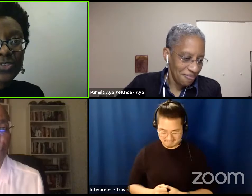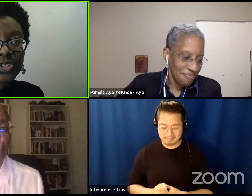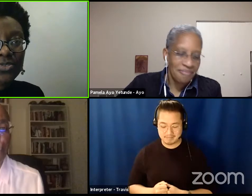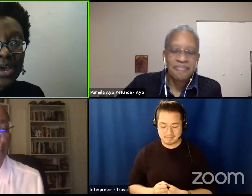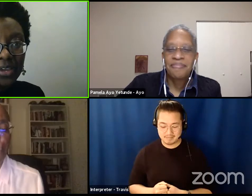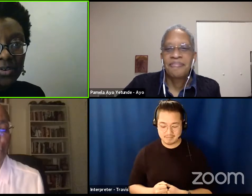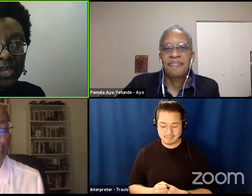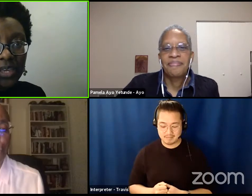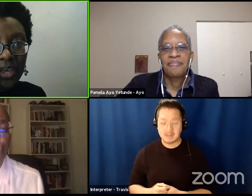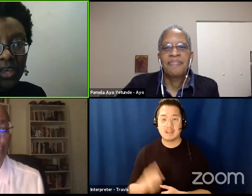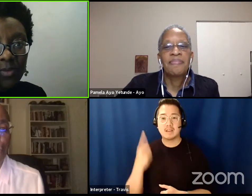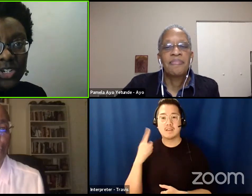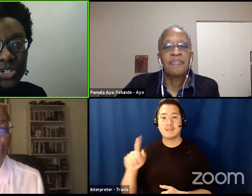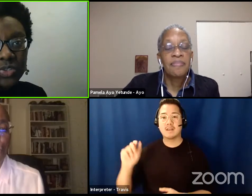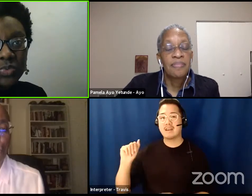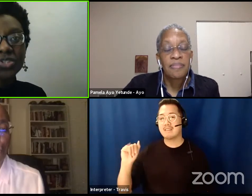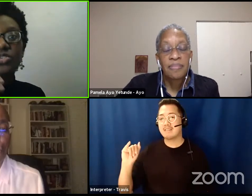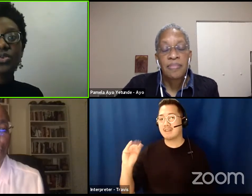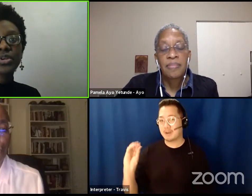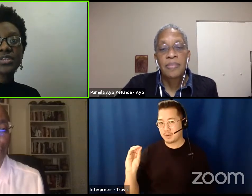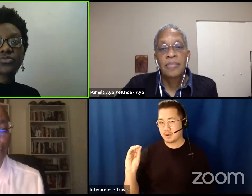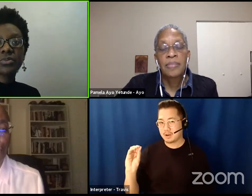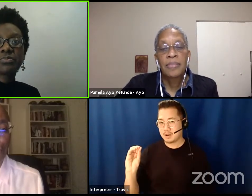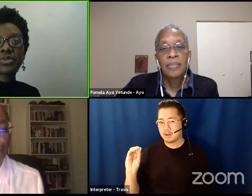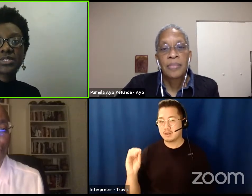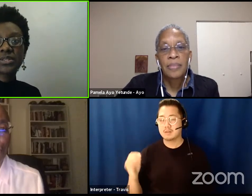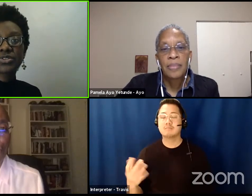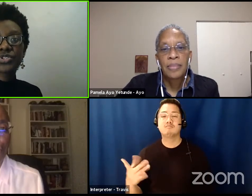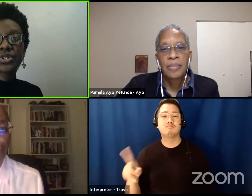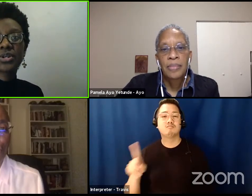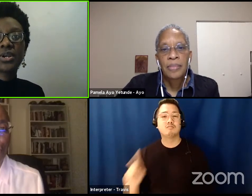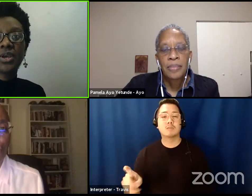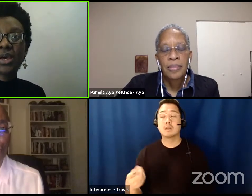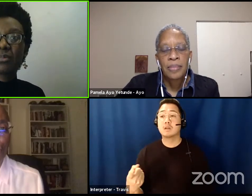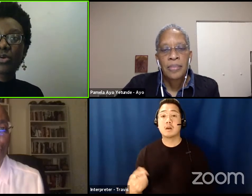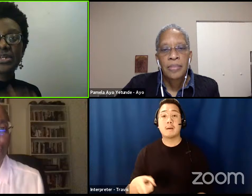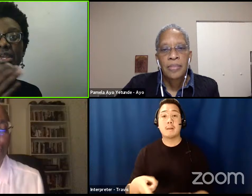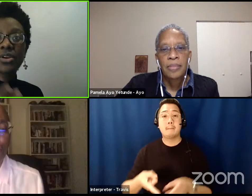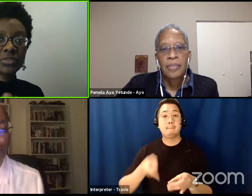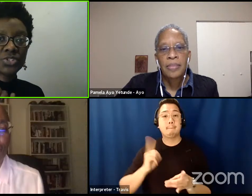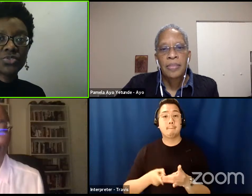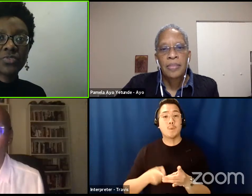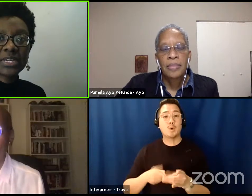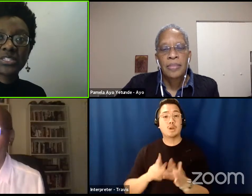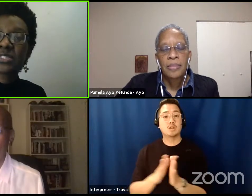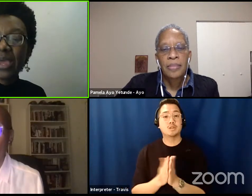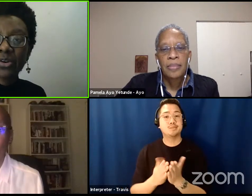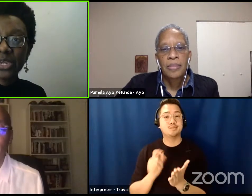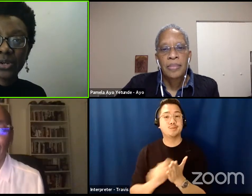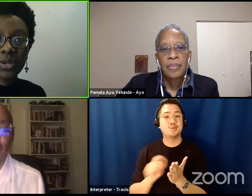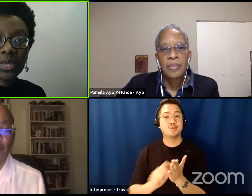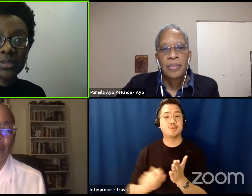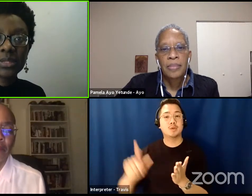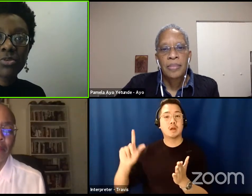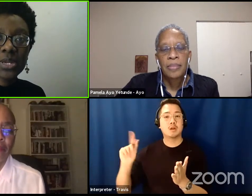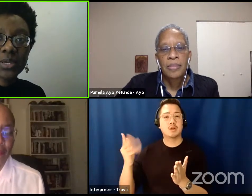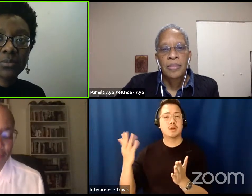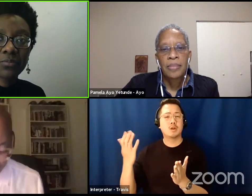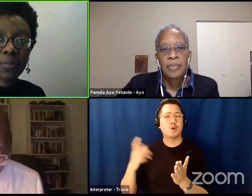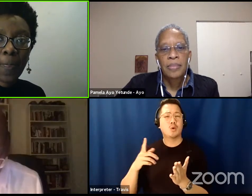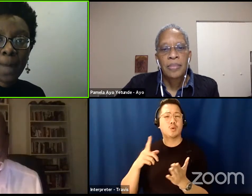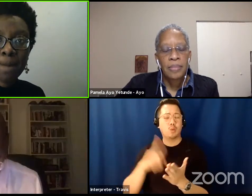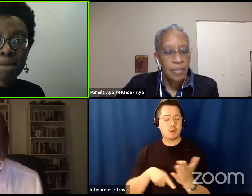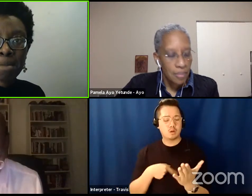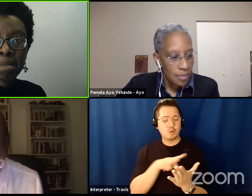this is for you, Ayo. The question is, what stories from Buddhist literature or the narratives do you find inspiring and